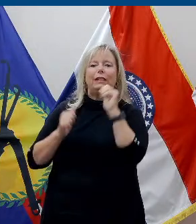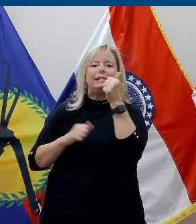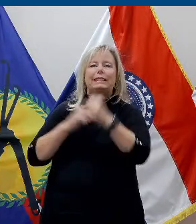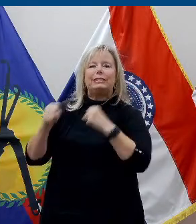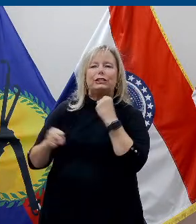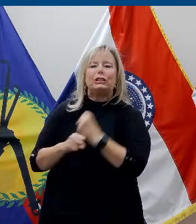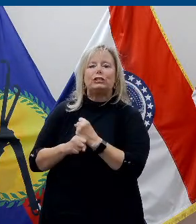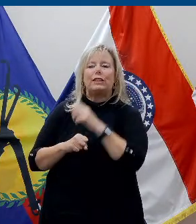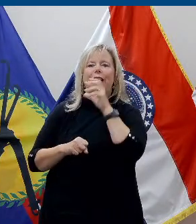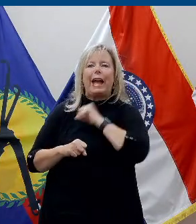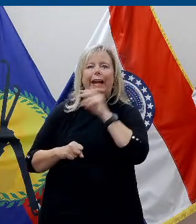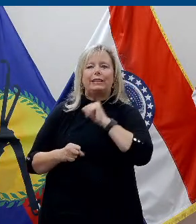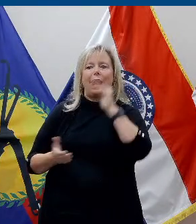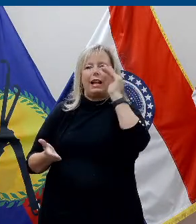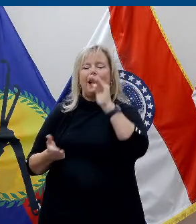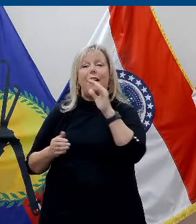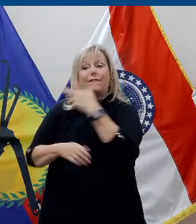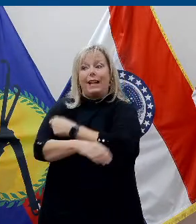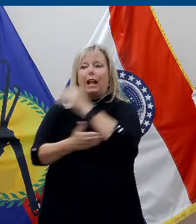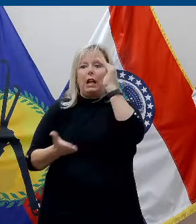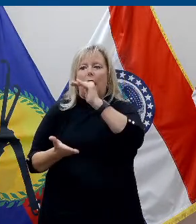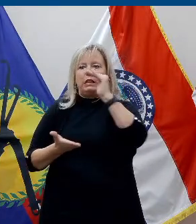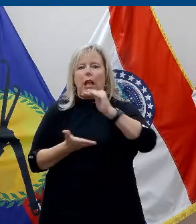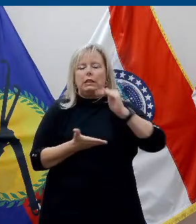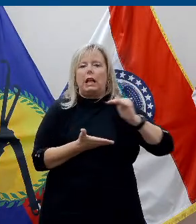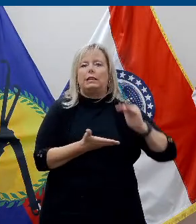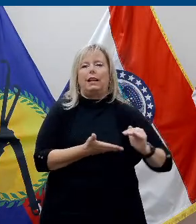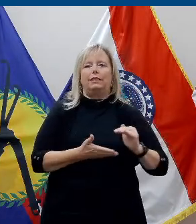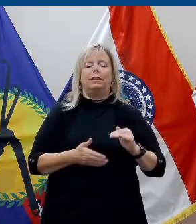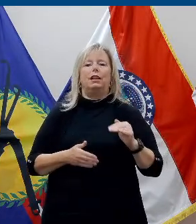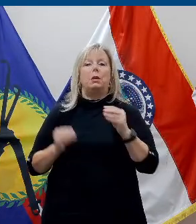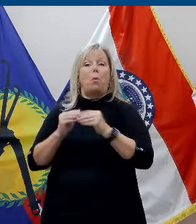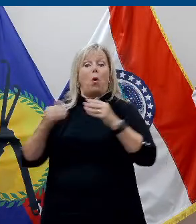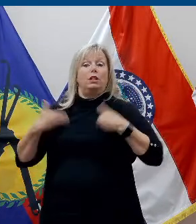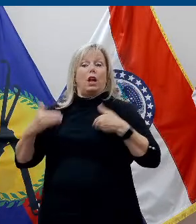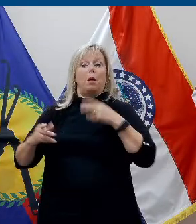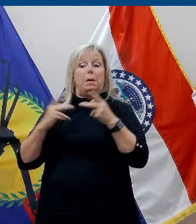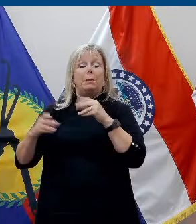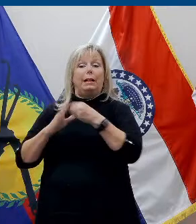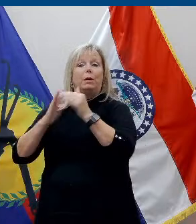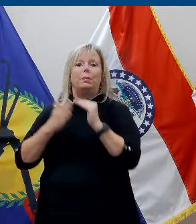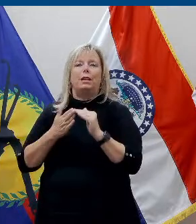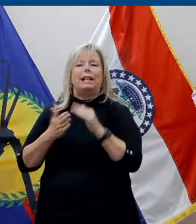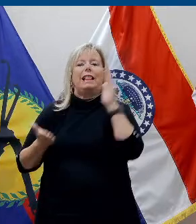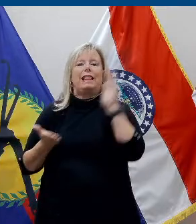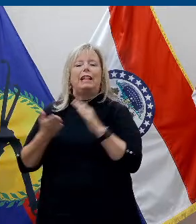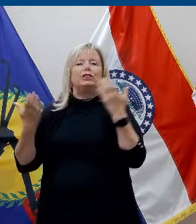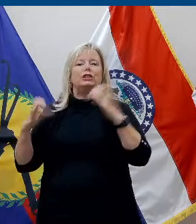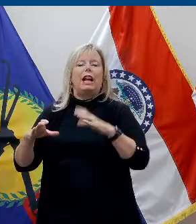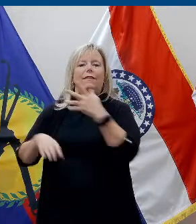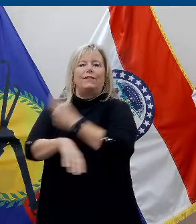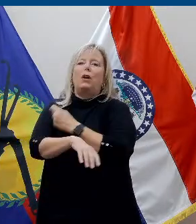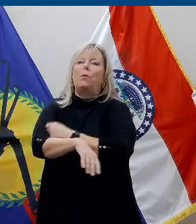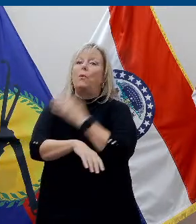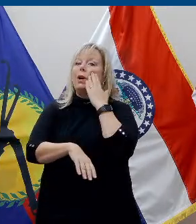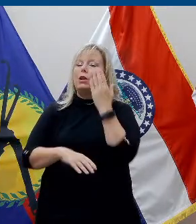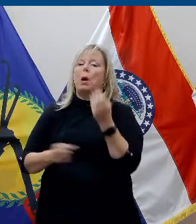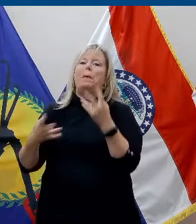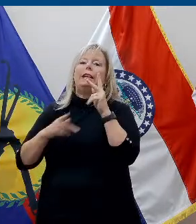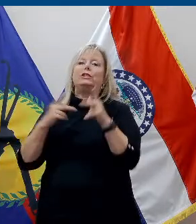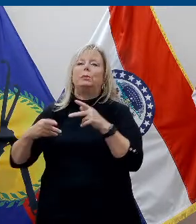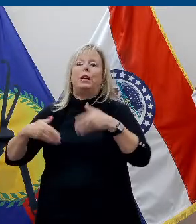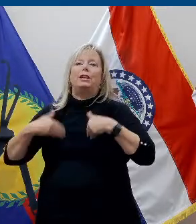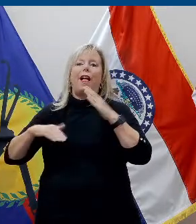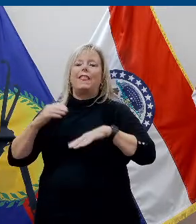of age that we go down. So the younger the people are across our entire community, the less likely they are to be vaccinated. We know that our children under 12 are